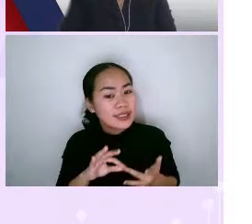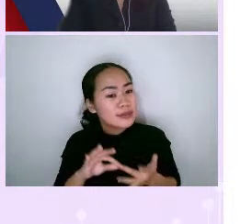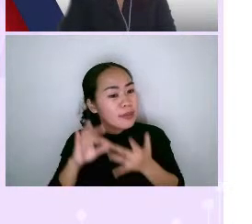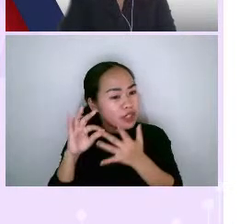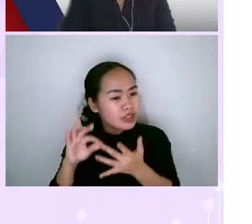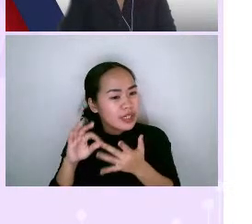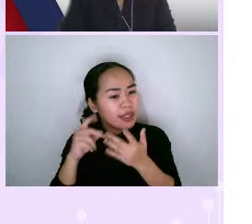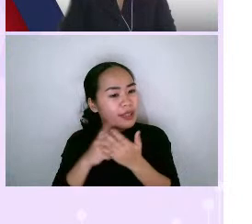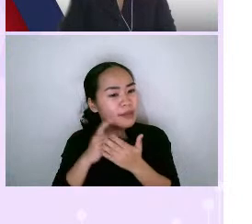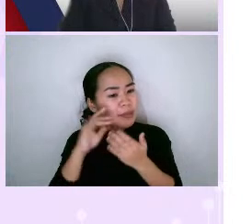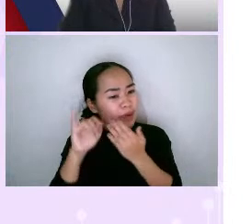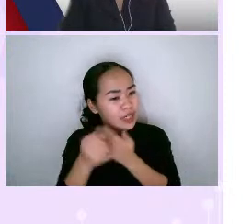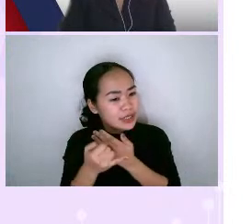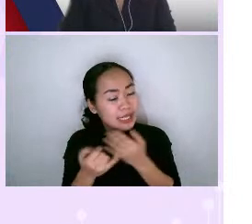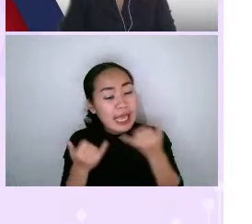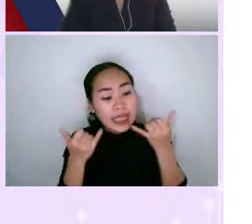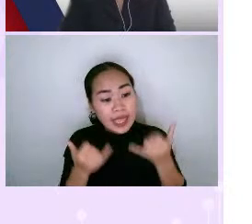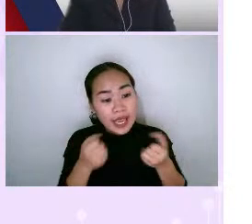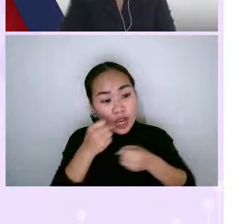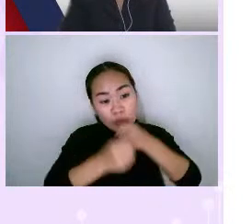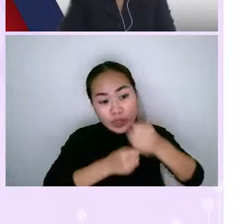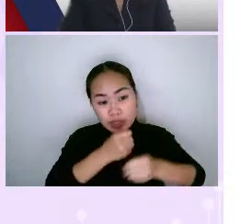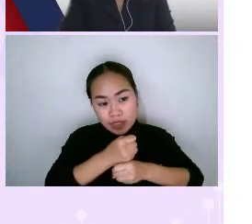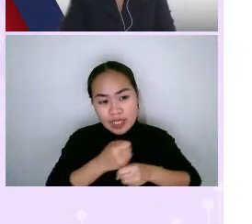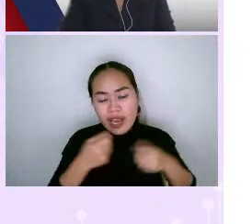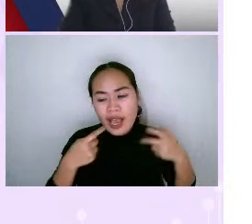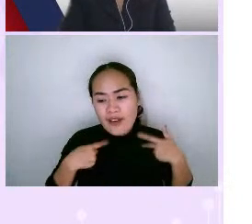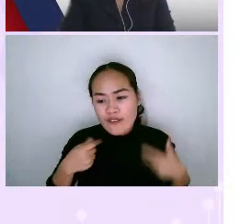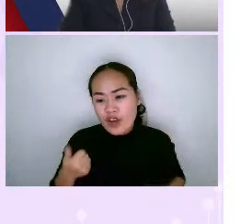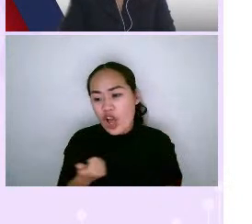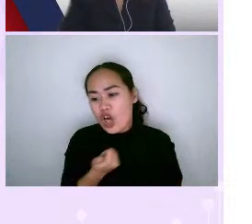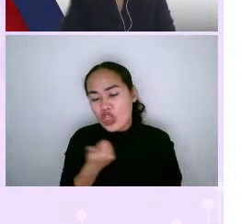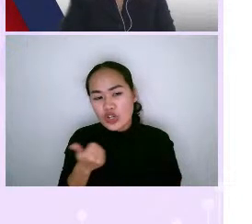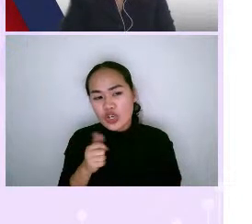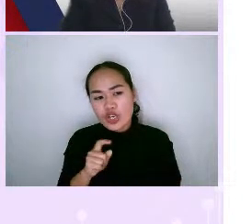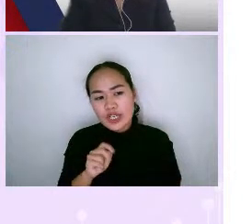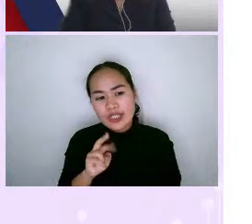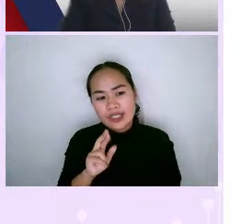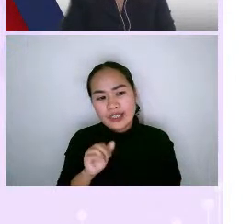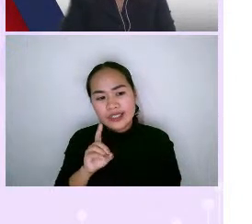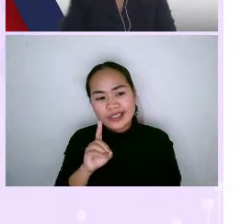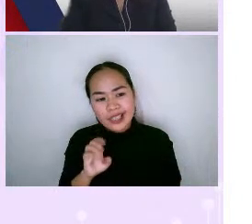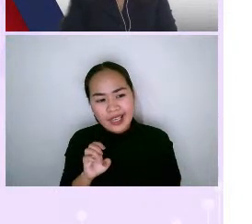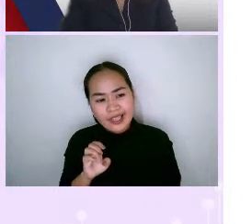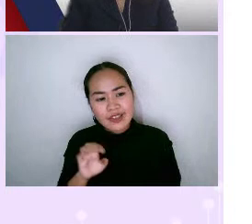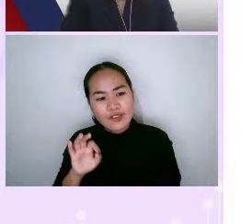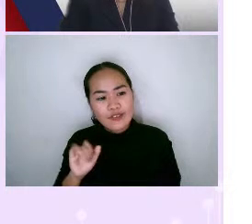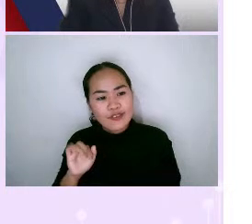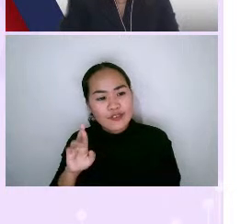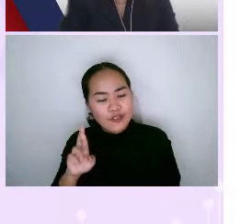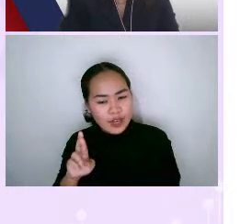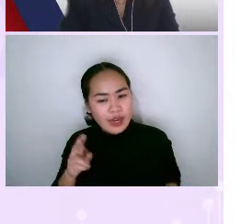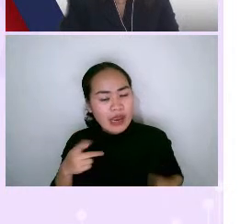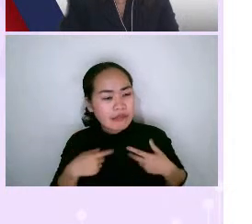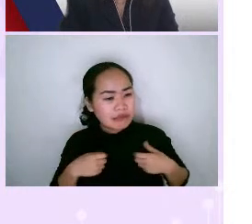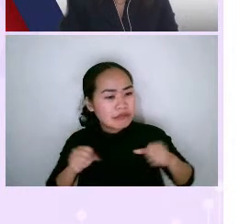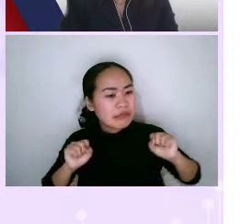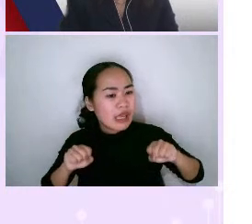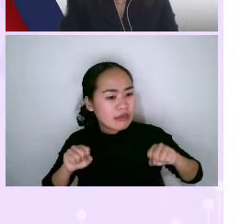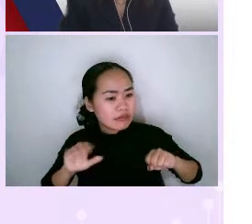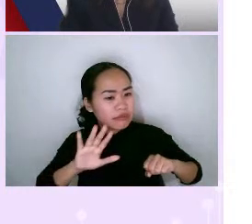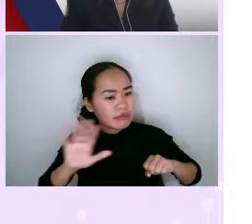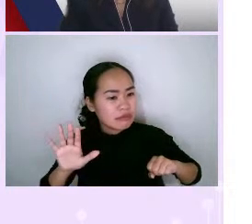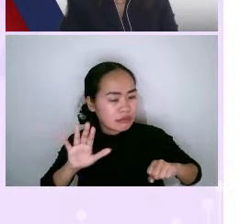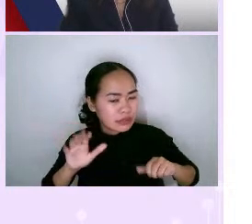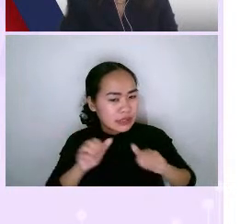there are also other local trade fairs that were initiated by our offices in cooperation